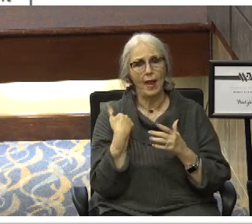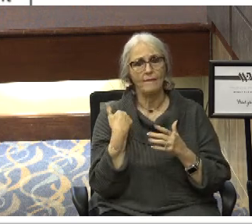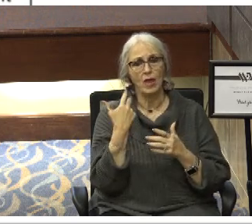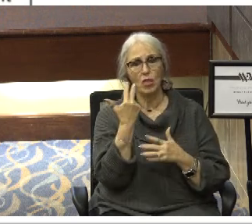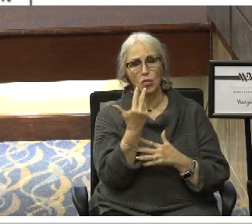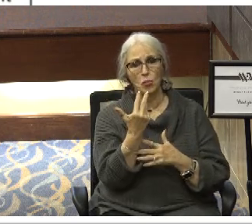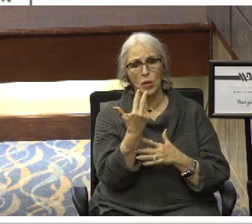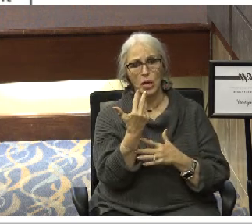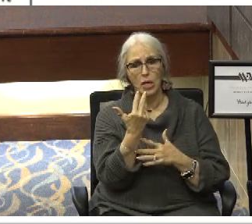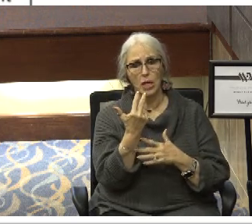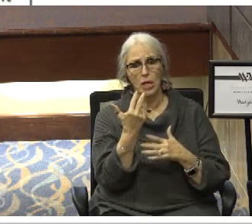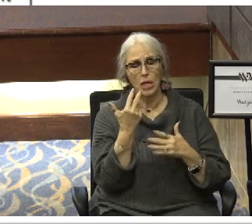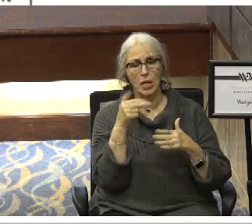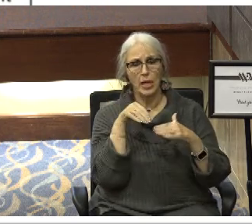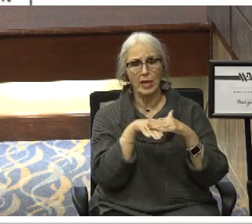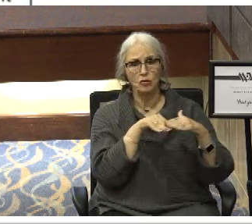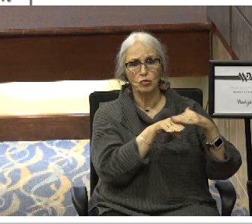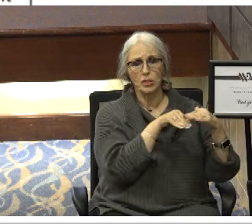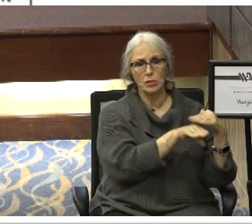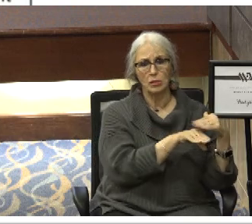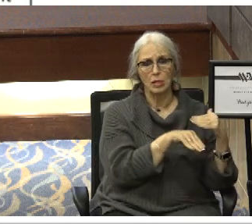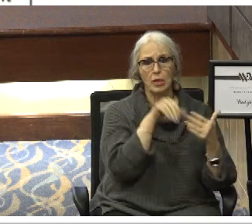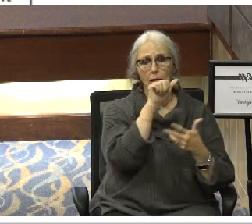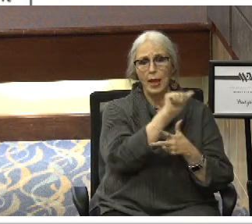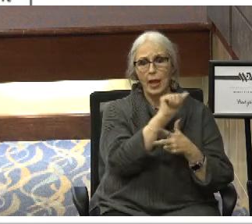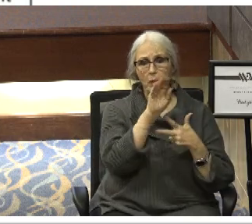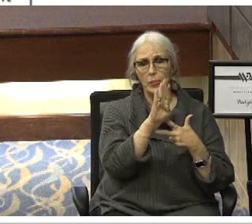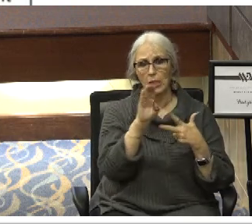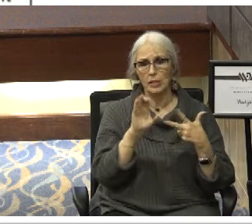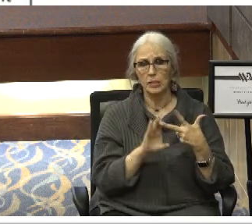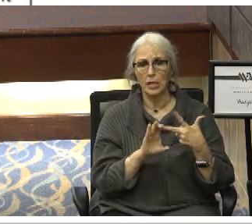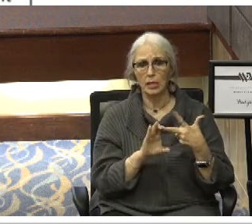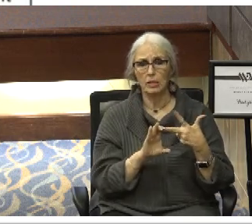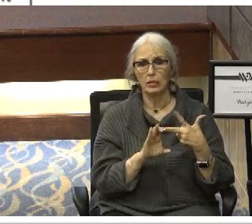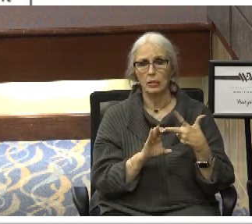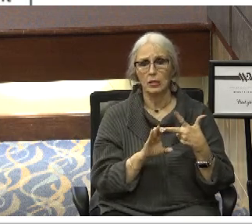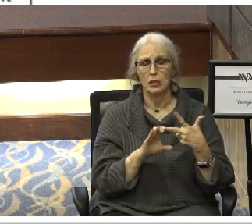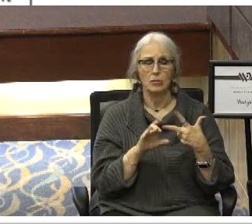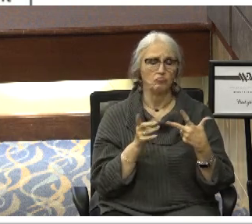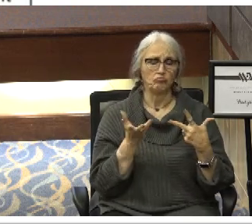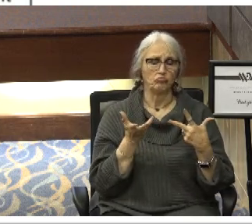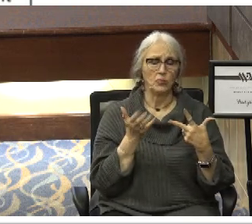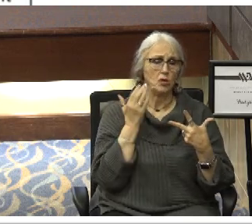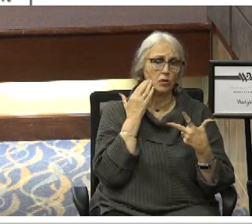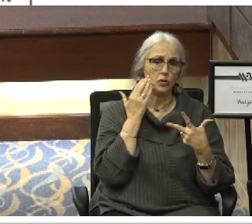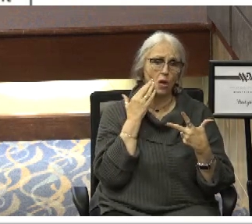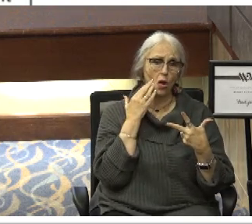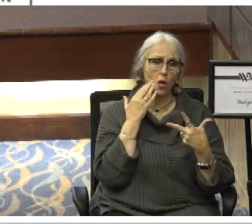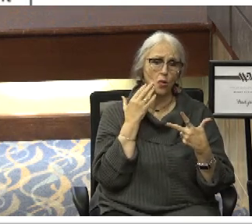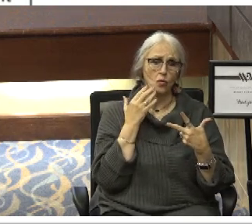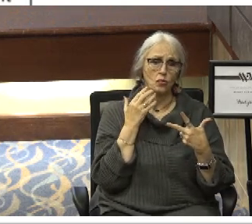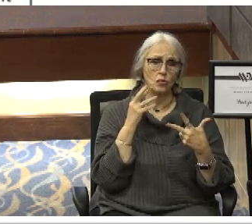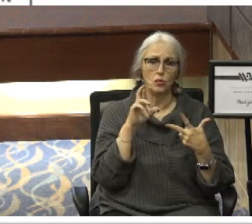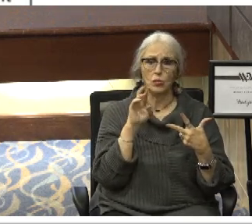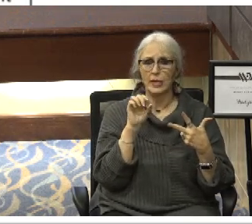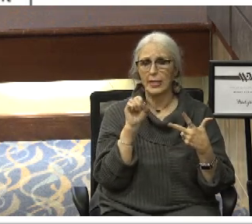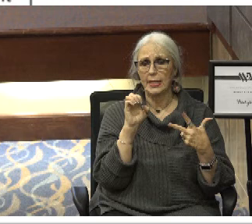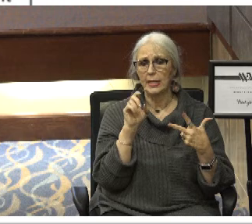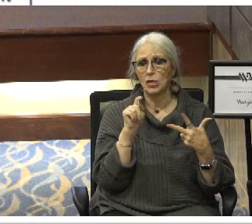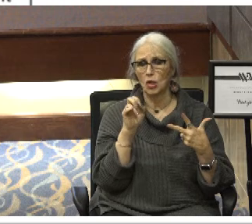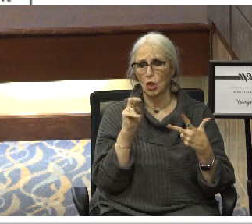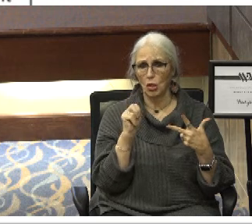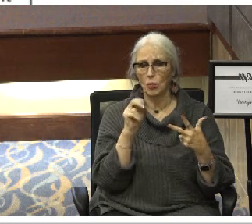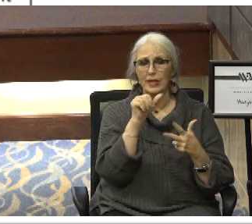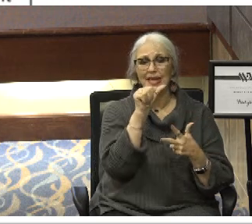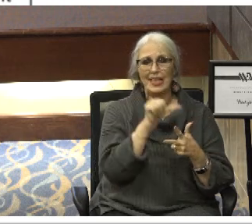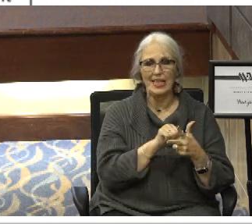to walk through. Door number A, B, and C. You're gonna just know the return on investment you would get from each decision.